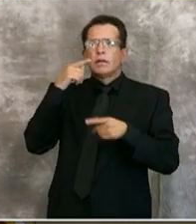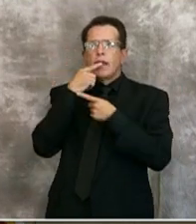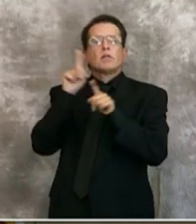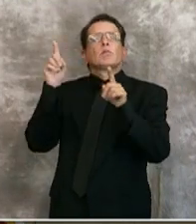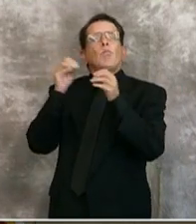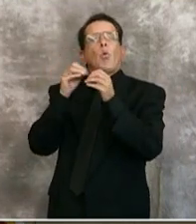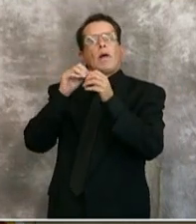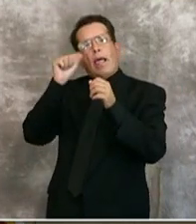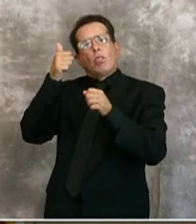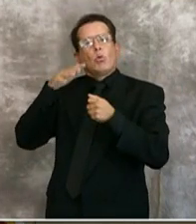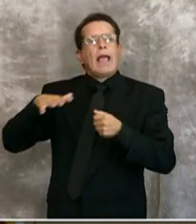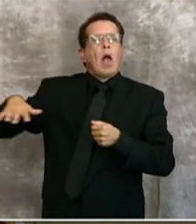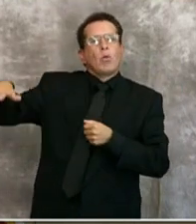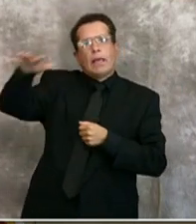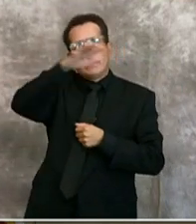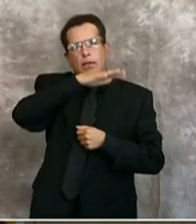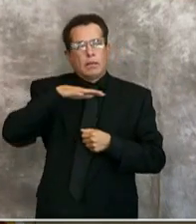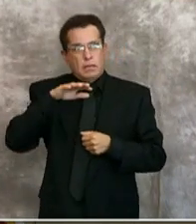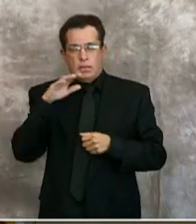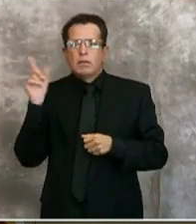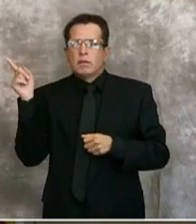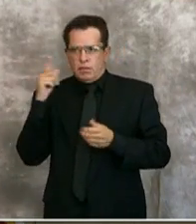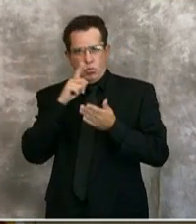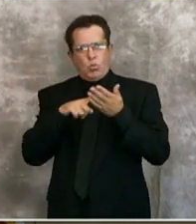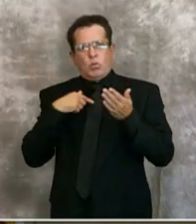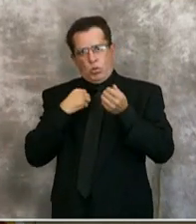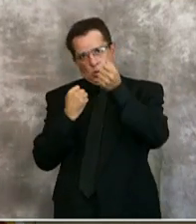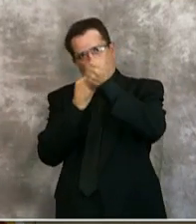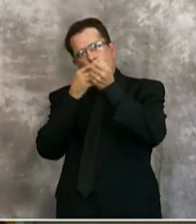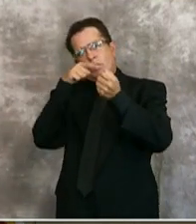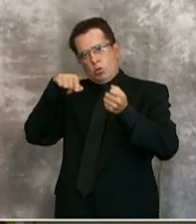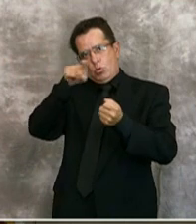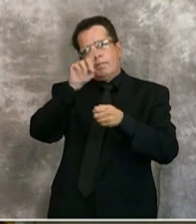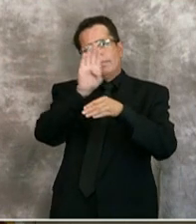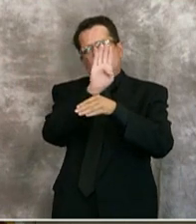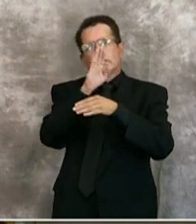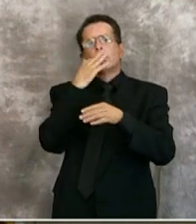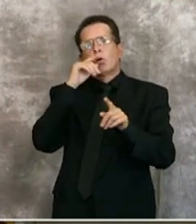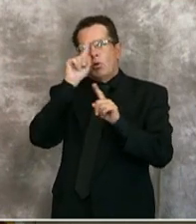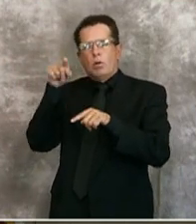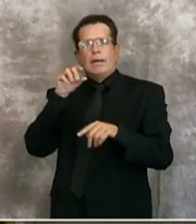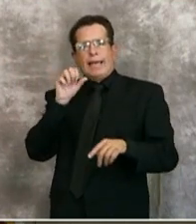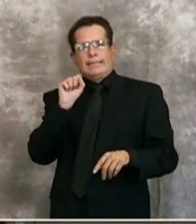area of the county, what we would encourage businesses to do is to get on the county website,